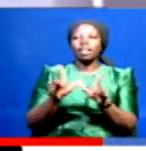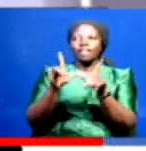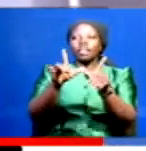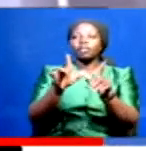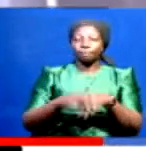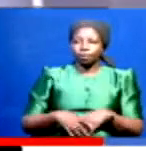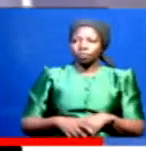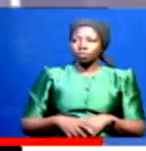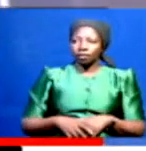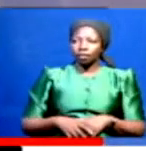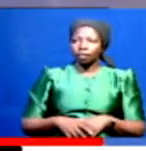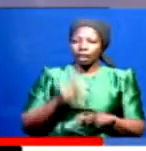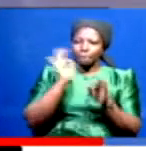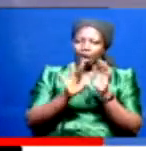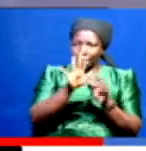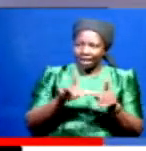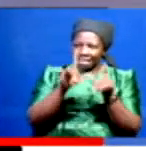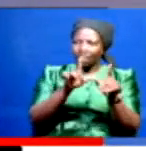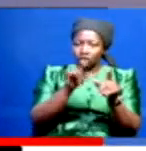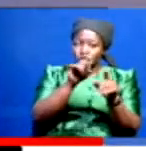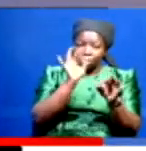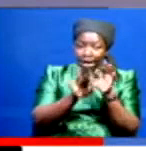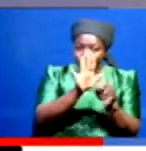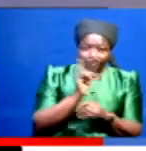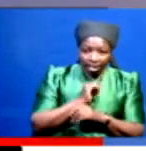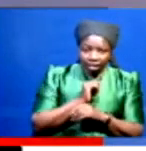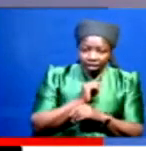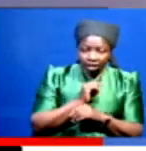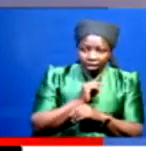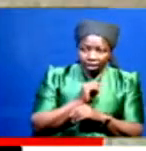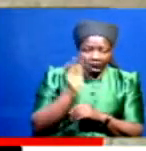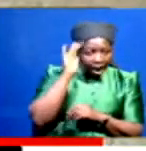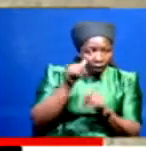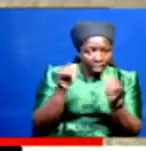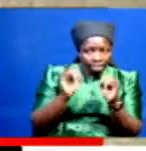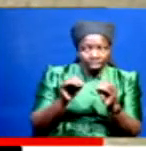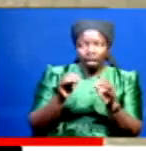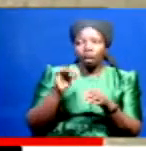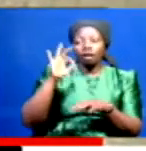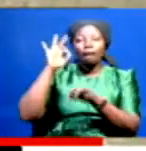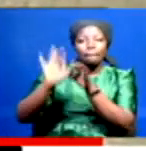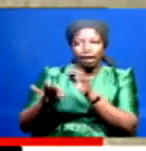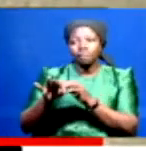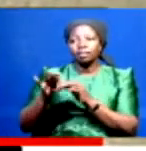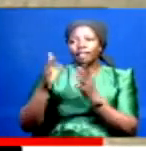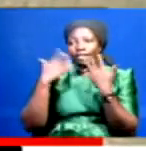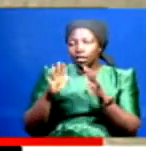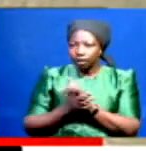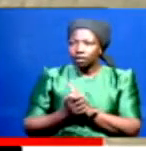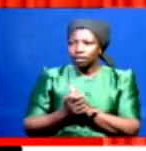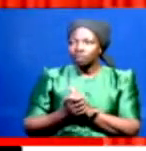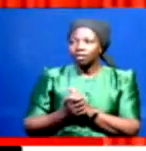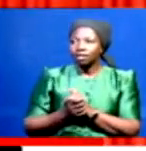ama wewe umechoma zako? Nisijakusikia vizuri. Umechoma zako. He is further heard urging his father to sell